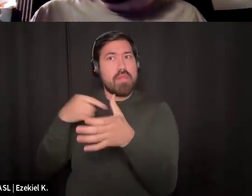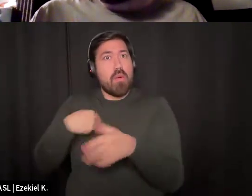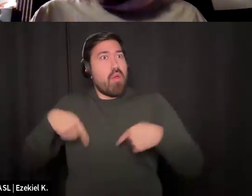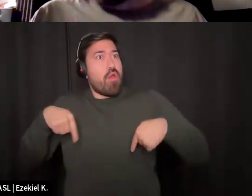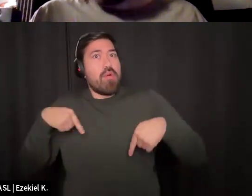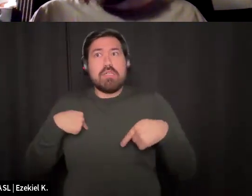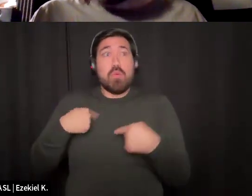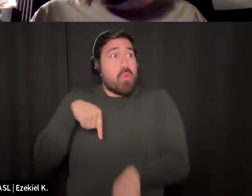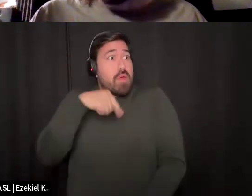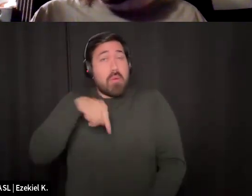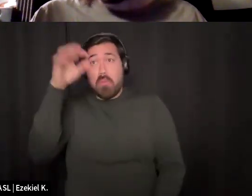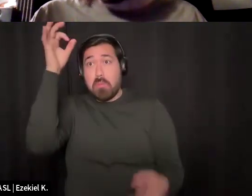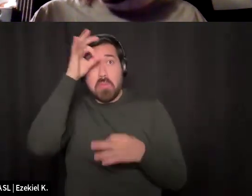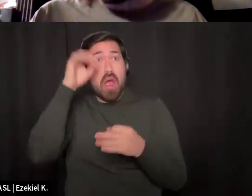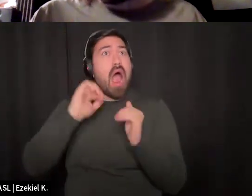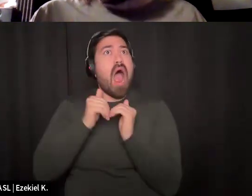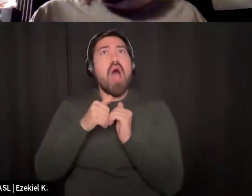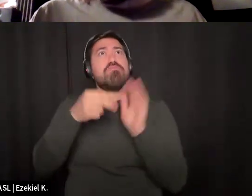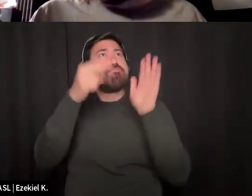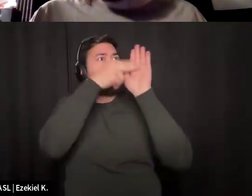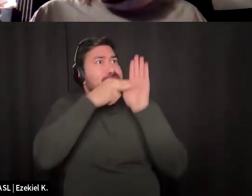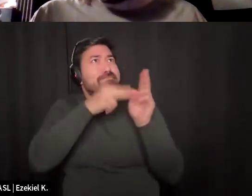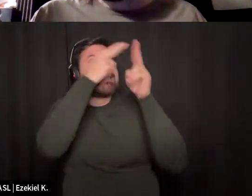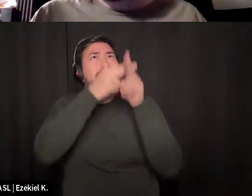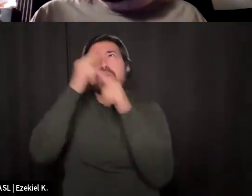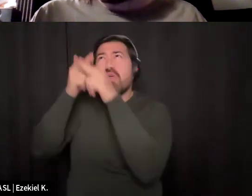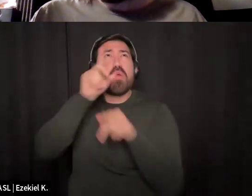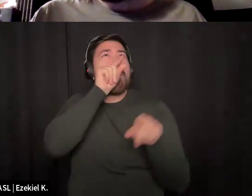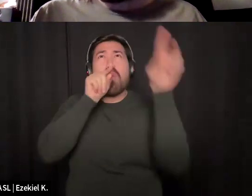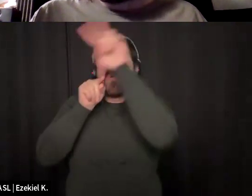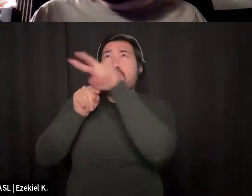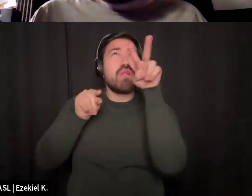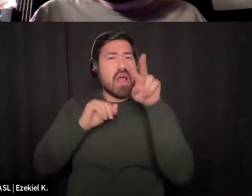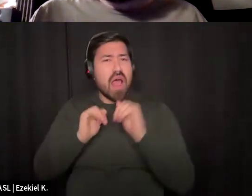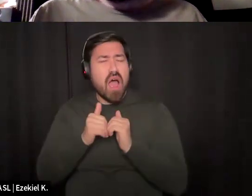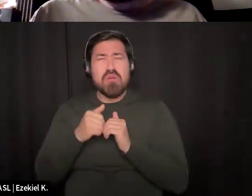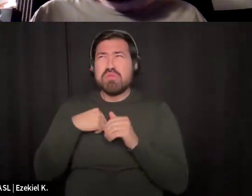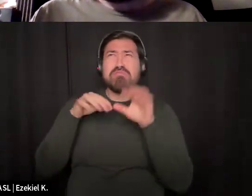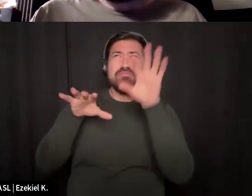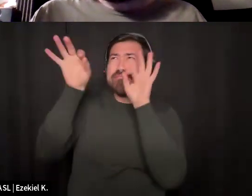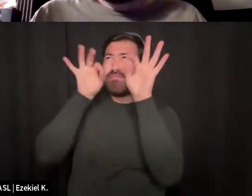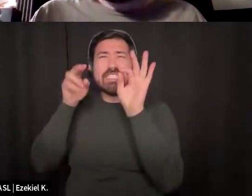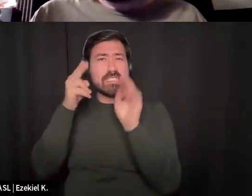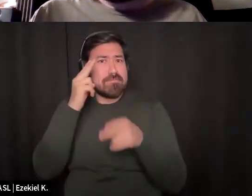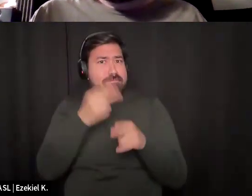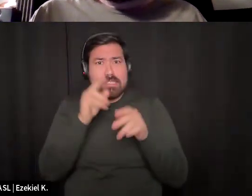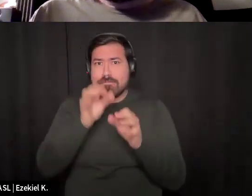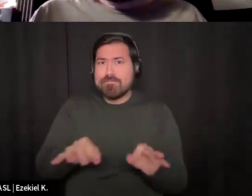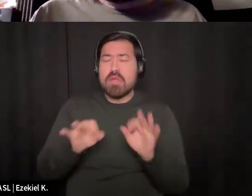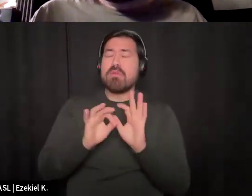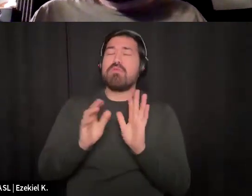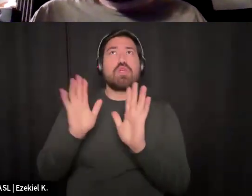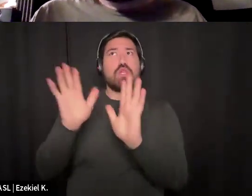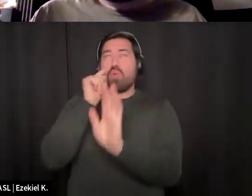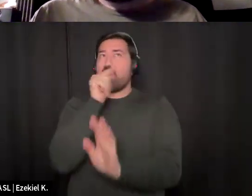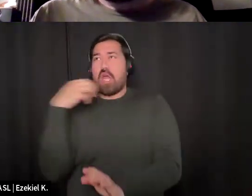because they were like, we don't know how to identify all the birds. And are folks going to be looking to us? And what are we going to do? And he was so wonderful because